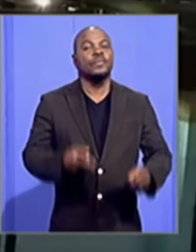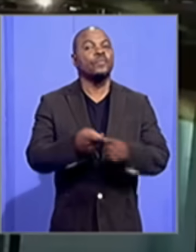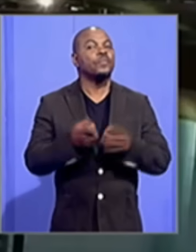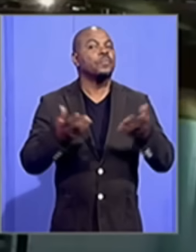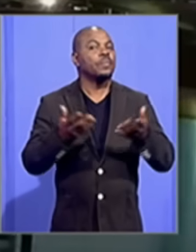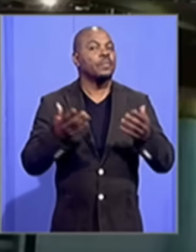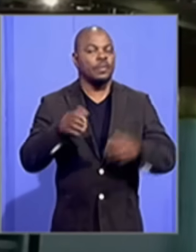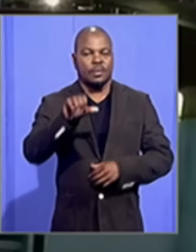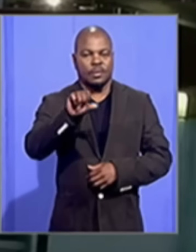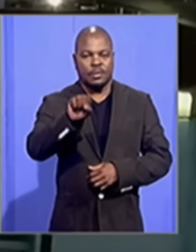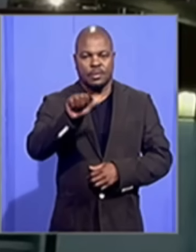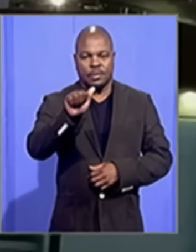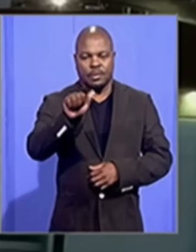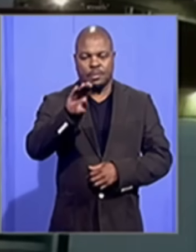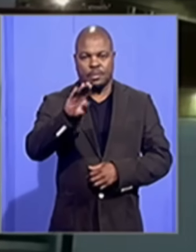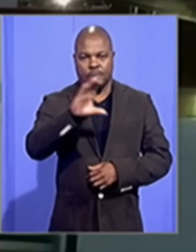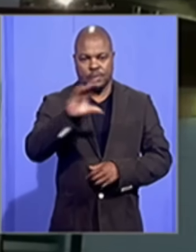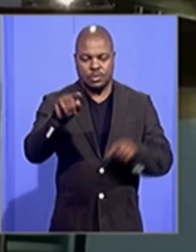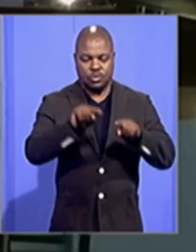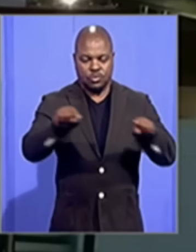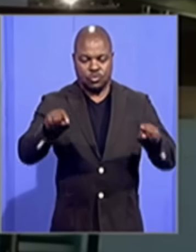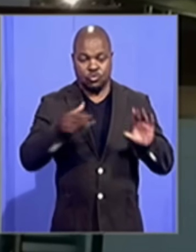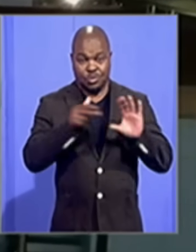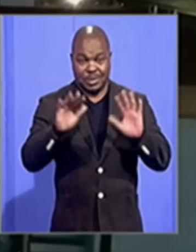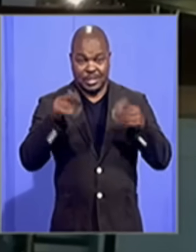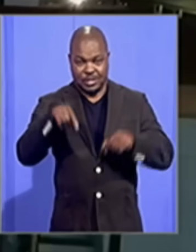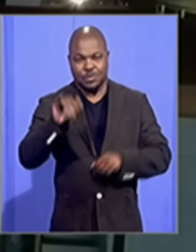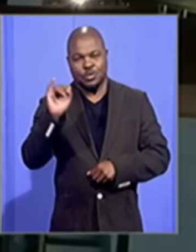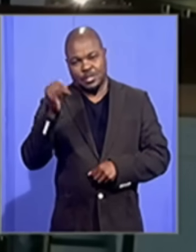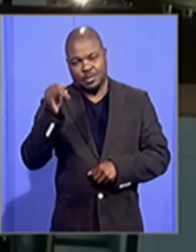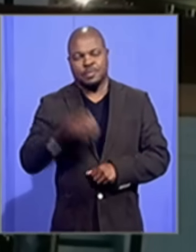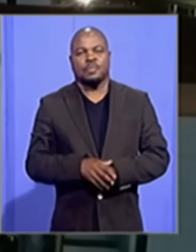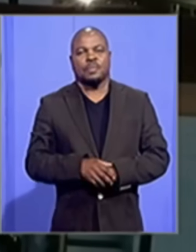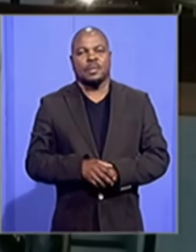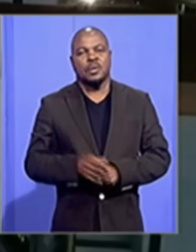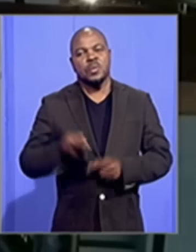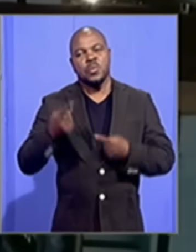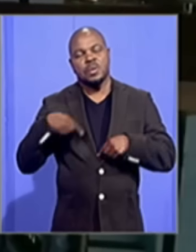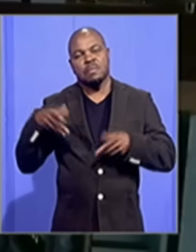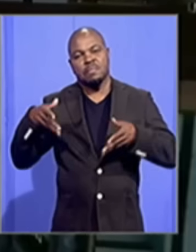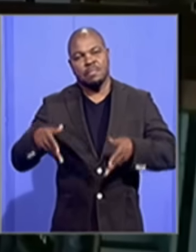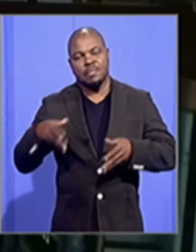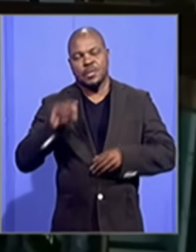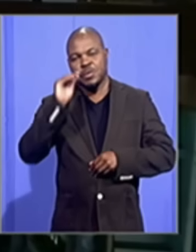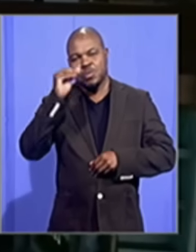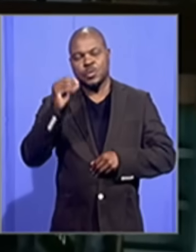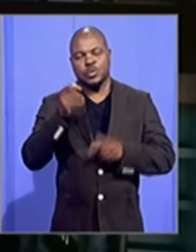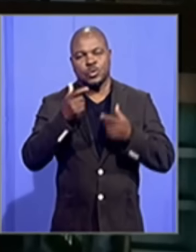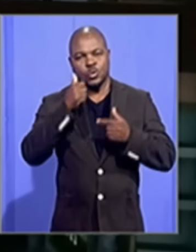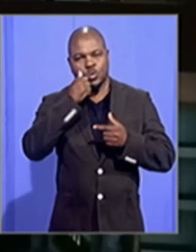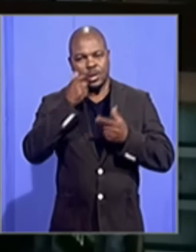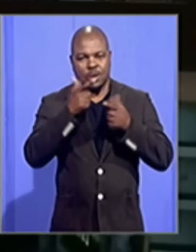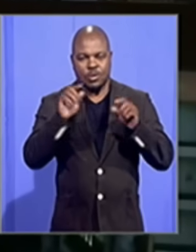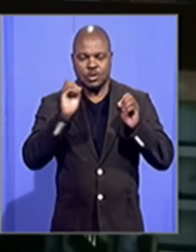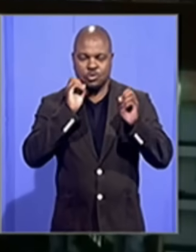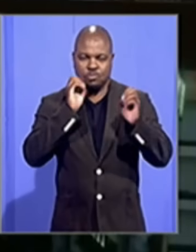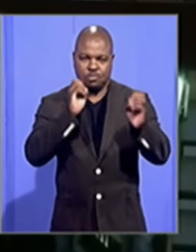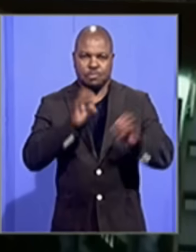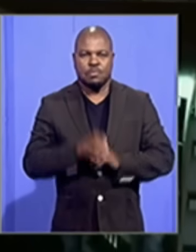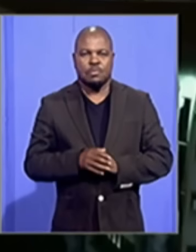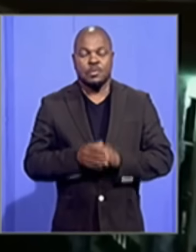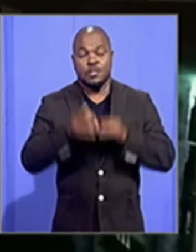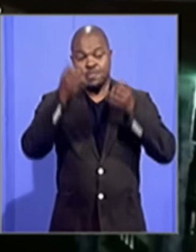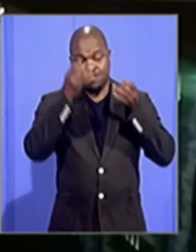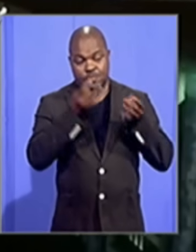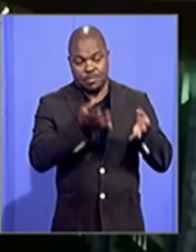Katlhamalalo go tswa mo SABC Studio 10 Auckland Park, Johannesburg. Re go tlisetsa kgaso ya dikgang tsa Setswana. A re iketle